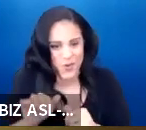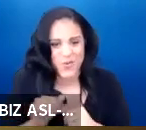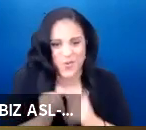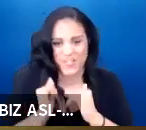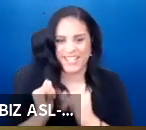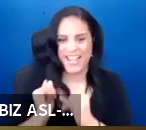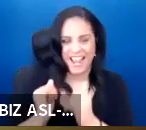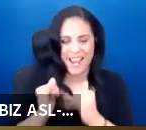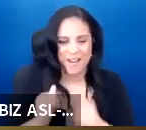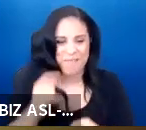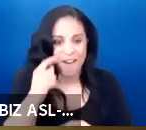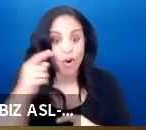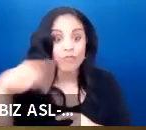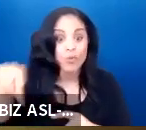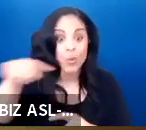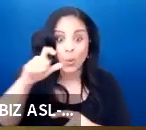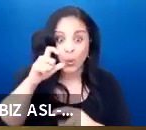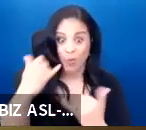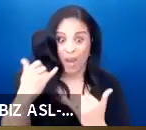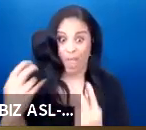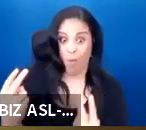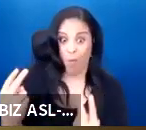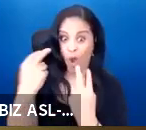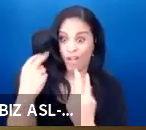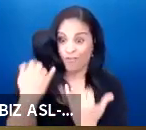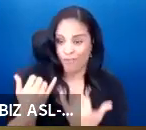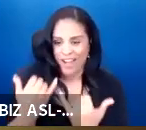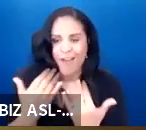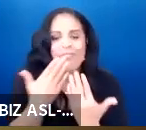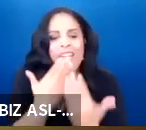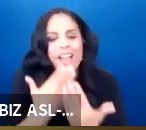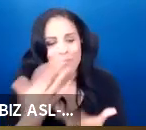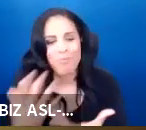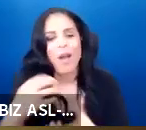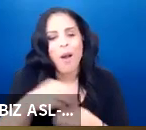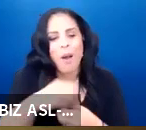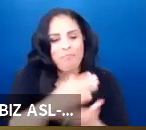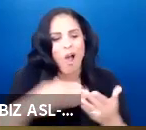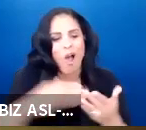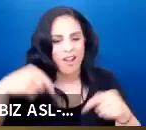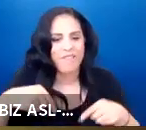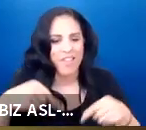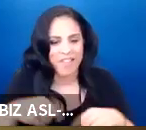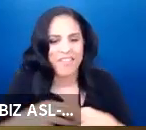For all of you in the audience right now who are watching us, thank you so much for being a part of...